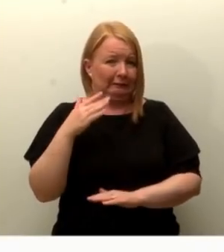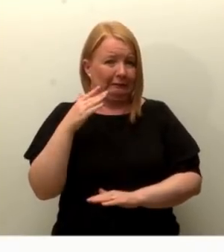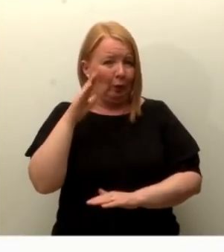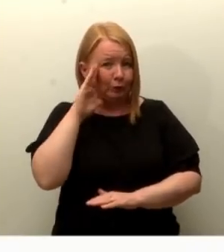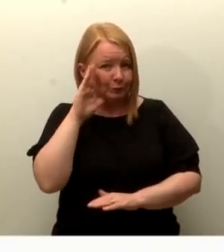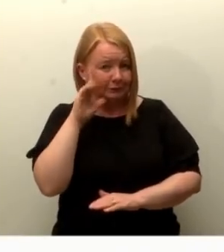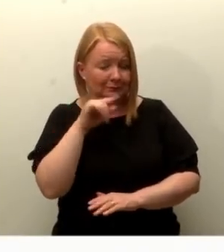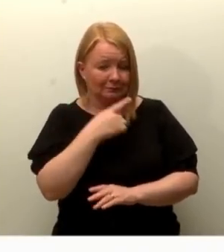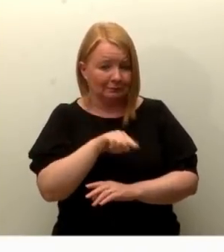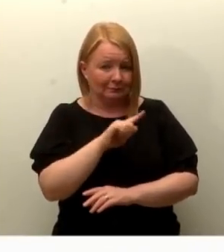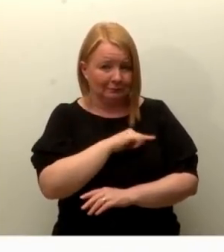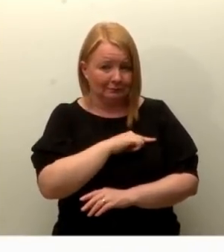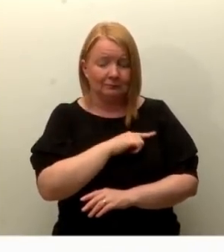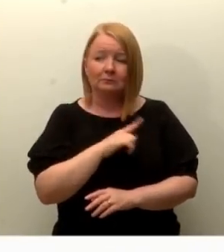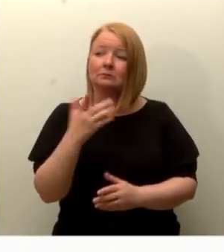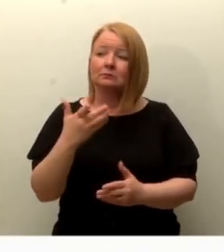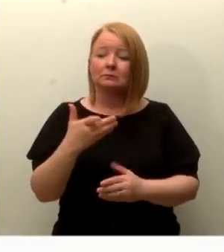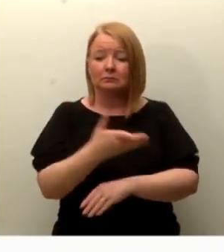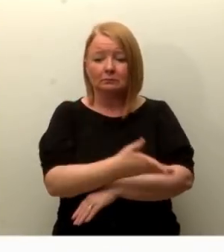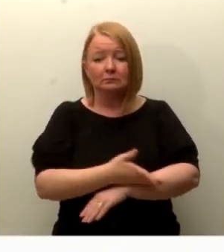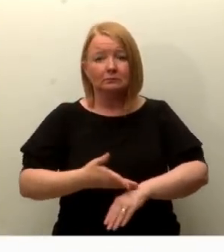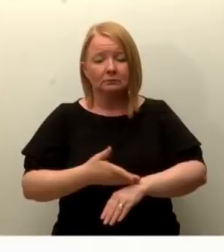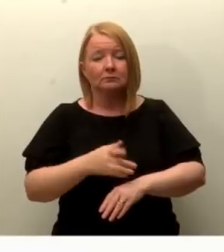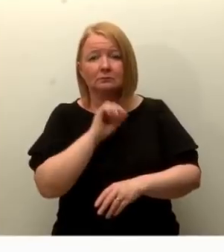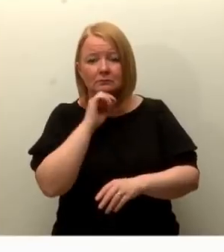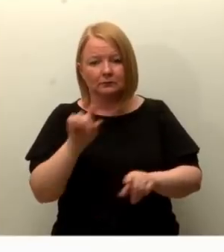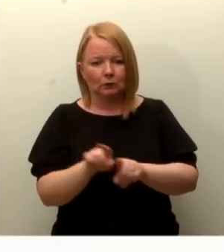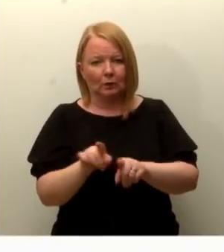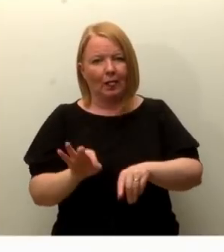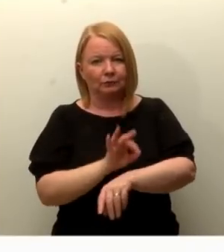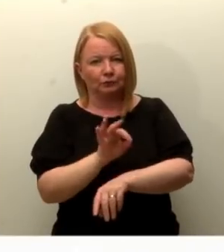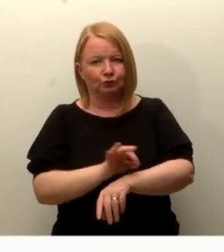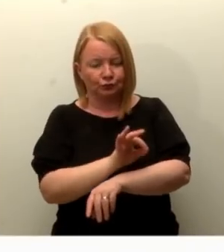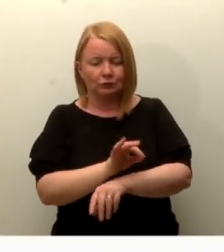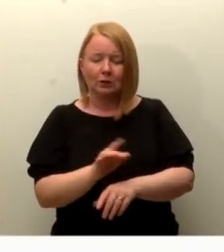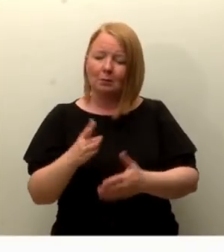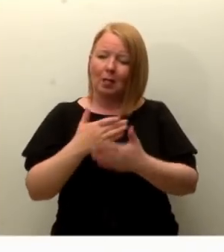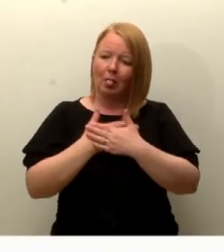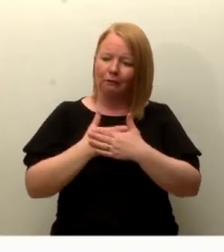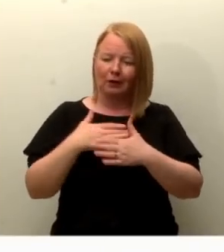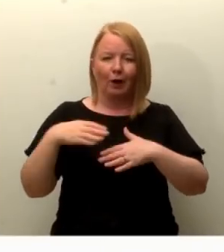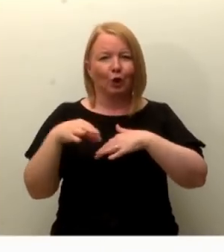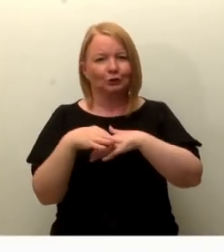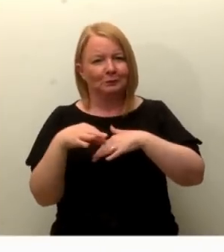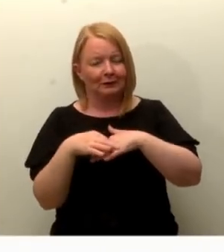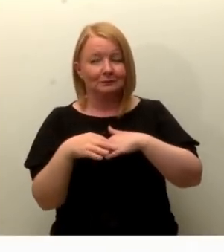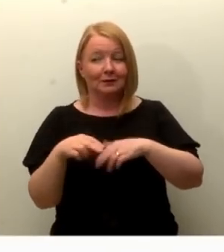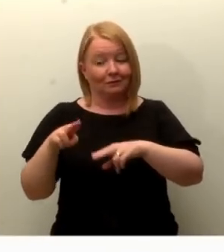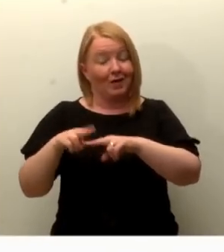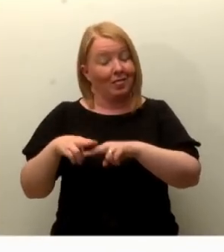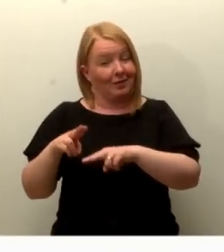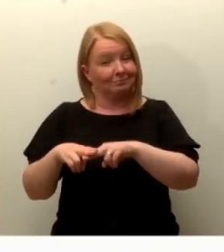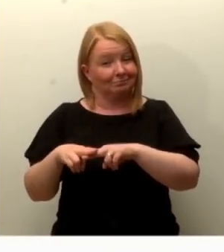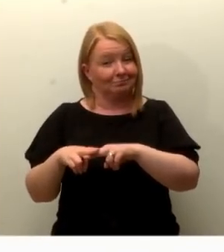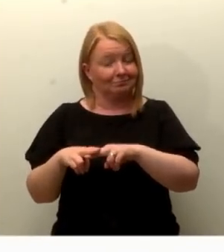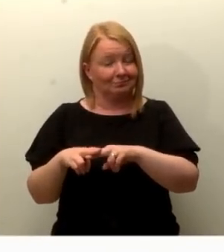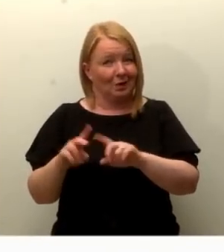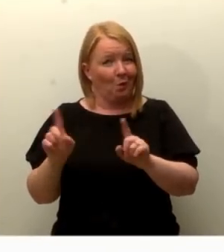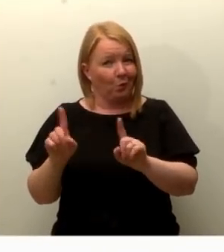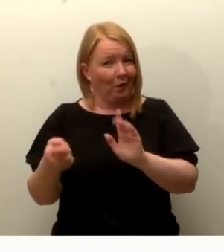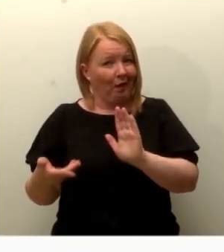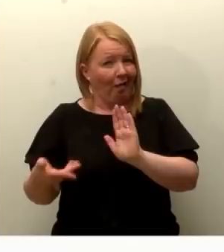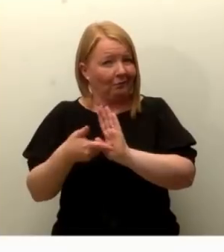a leading lower limb arthroplasty surgeon, a loving husband and father, what else